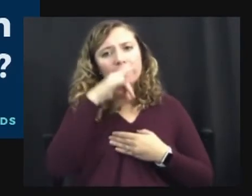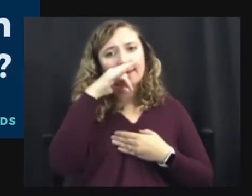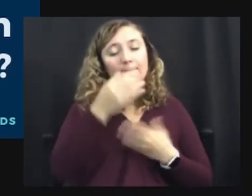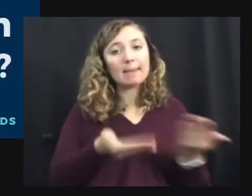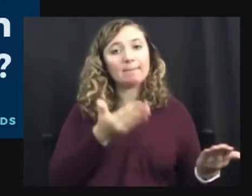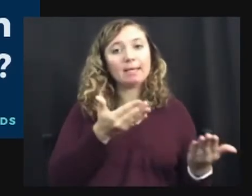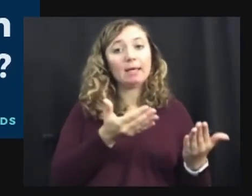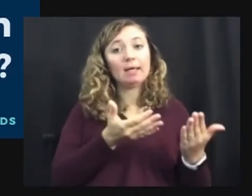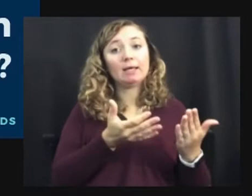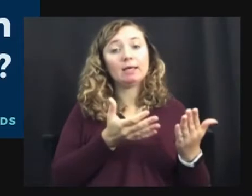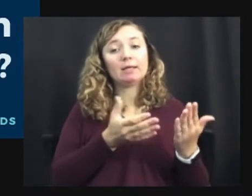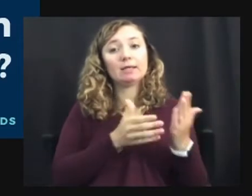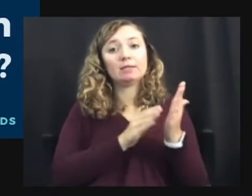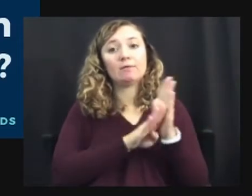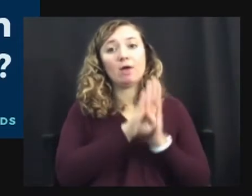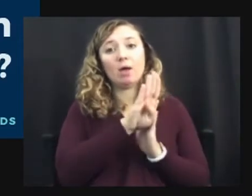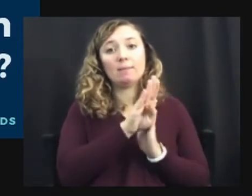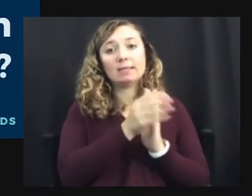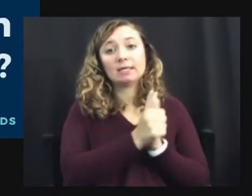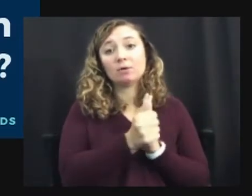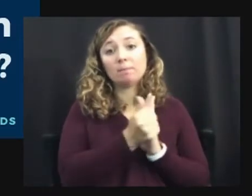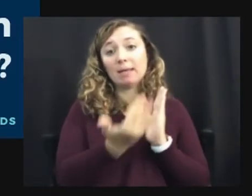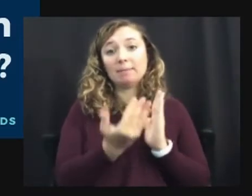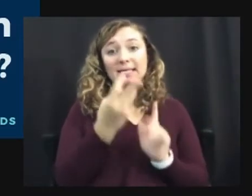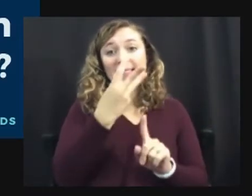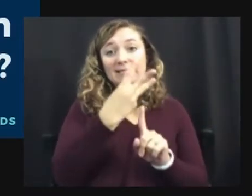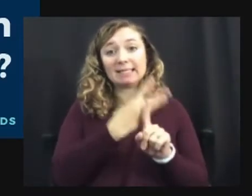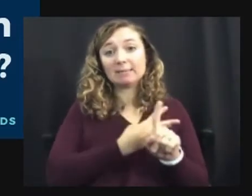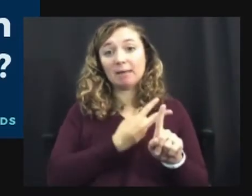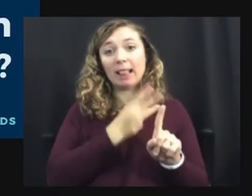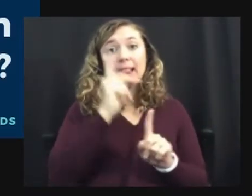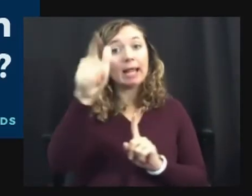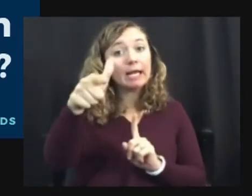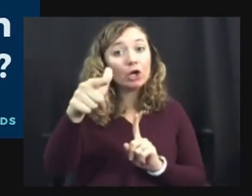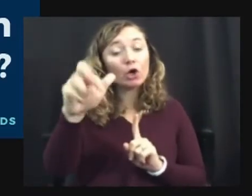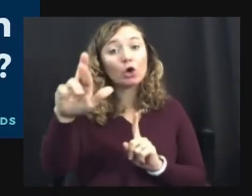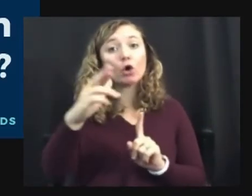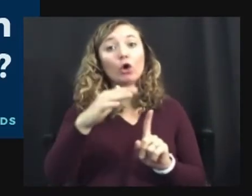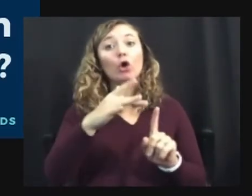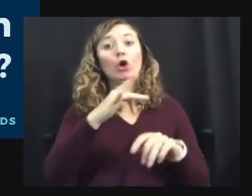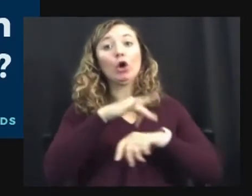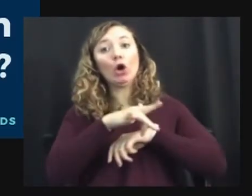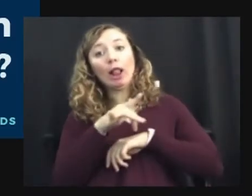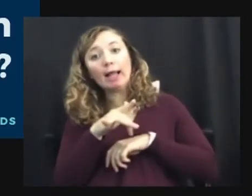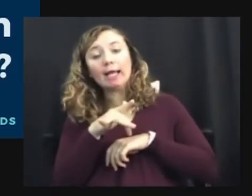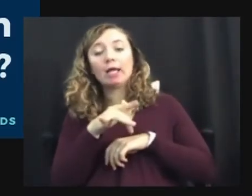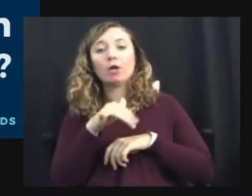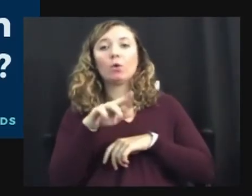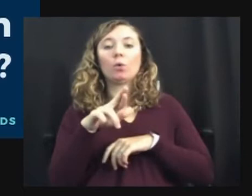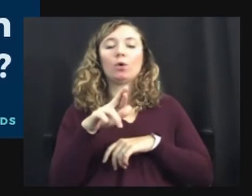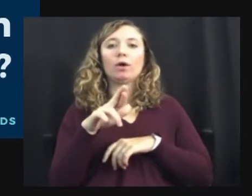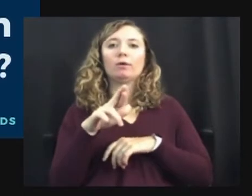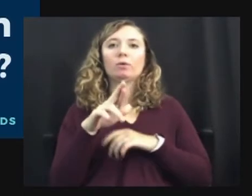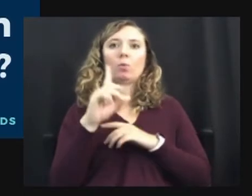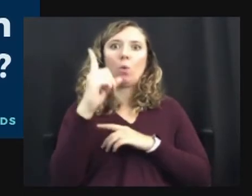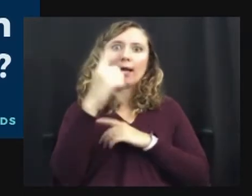skill 6 months later or earlier, or a year later, or 5 years